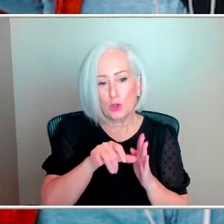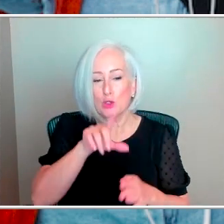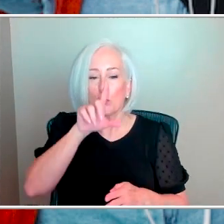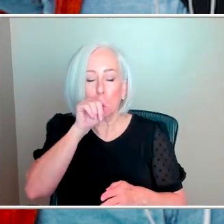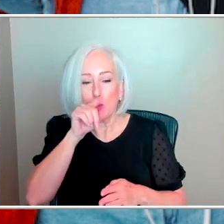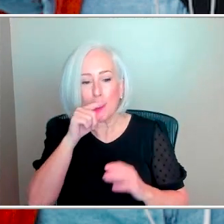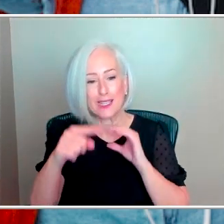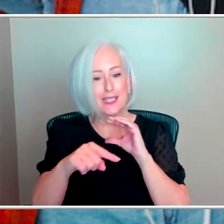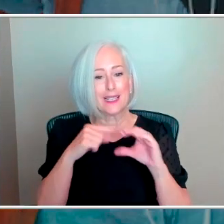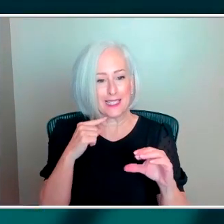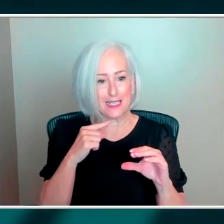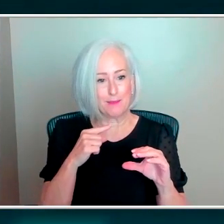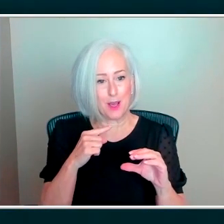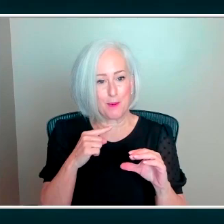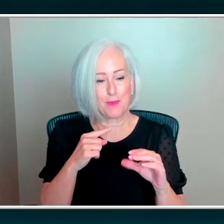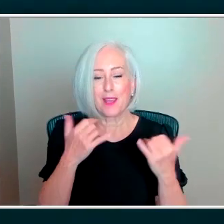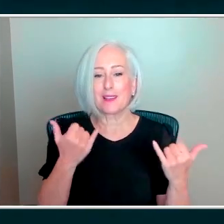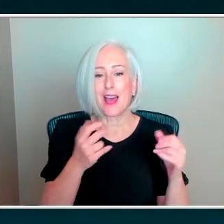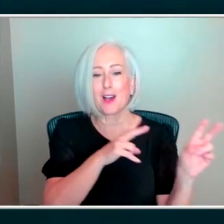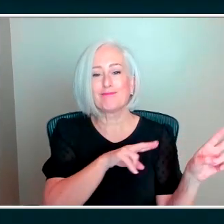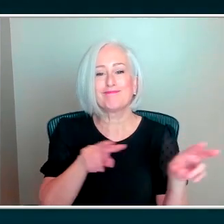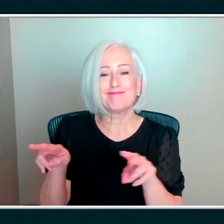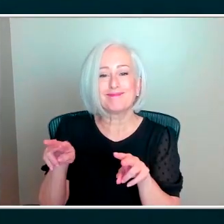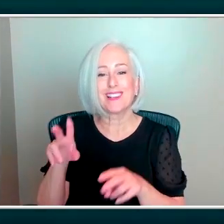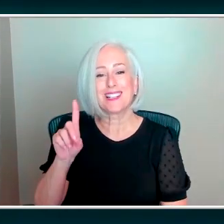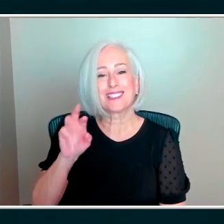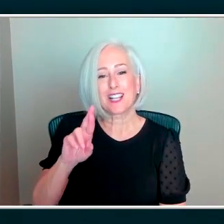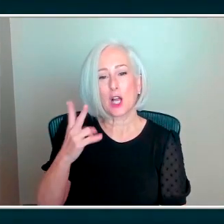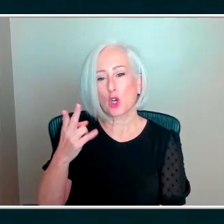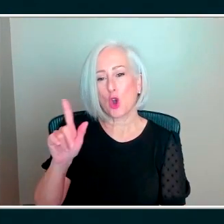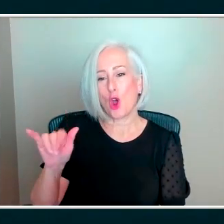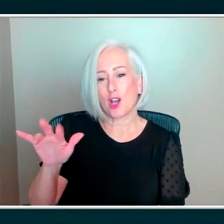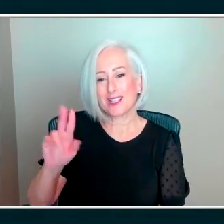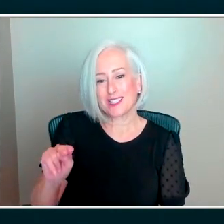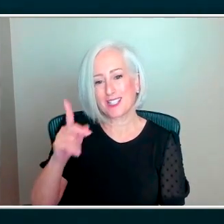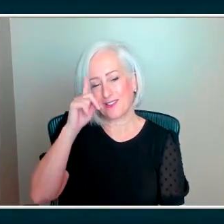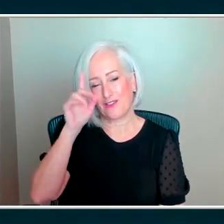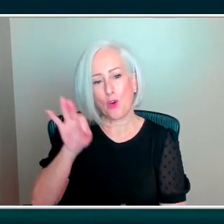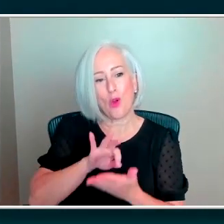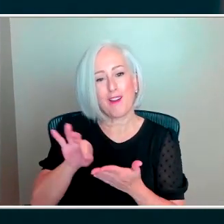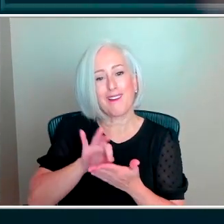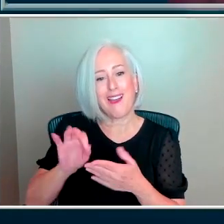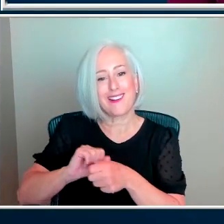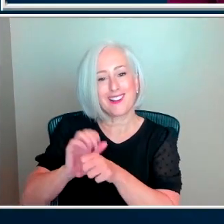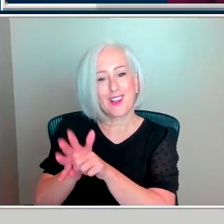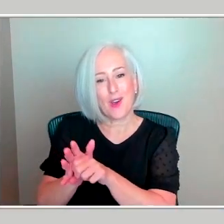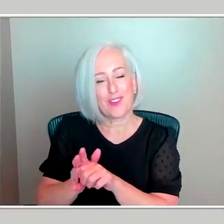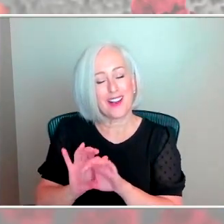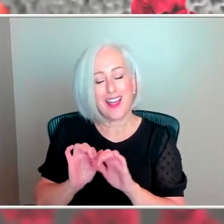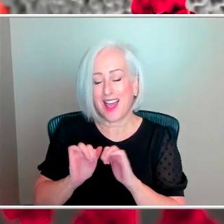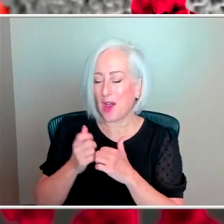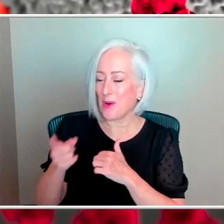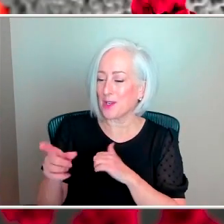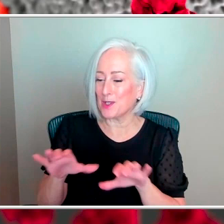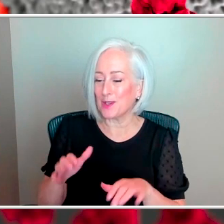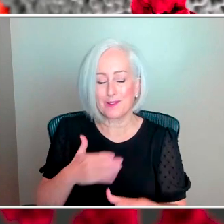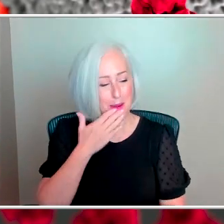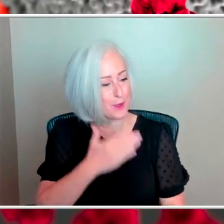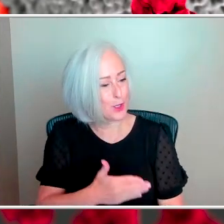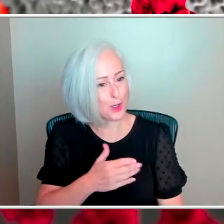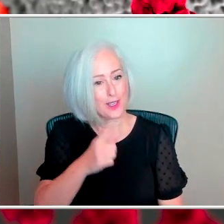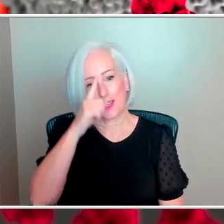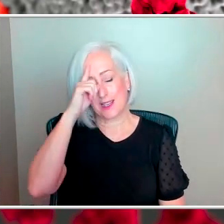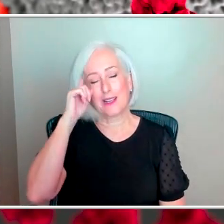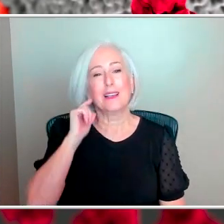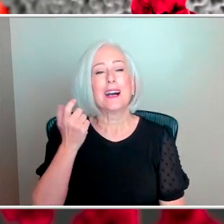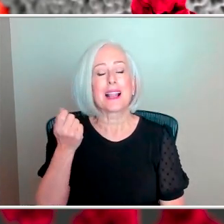on your screen. Let's get a check on our COVID count with Dr. Dana Hawkinson. Good morning. Hi. Hey, how are you? I'm good. Good. Yeah, right now we saw a little dip in our active